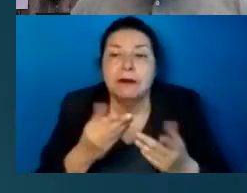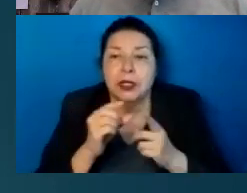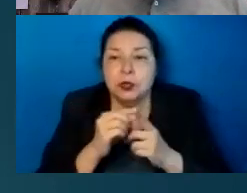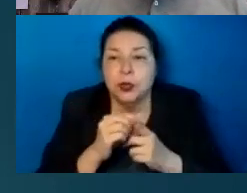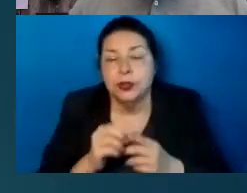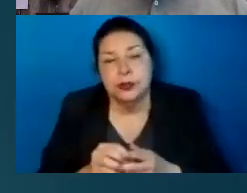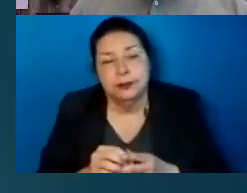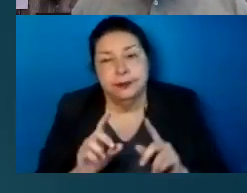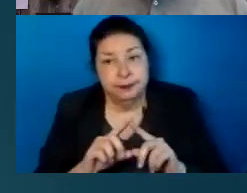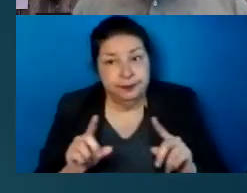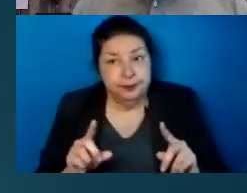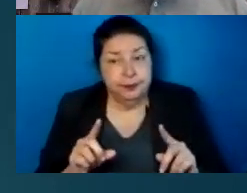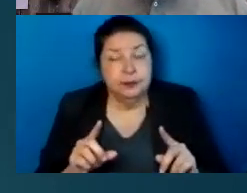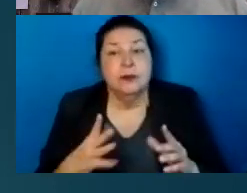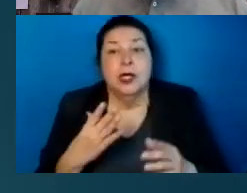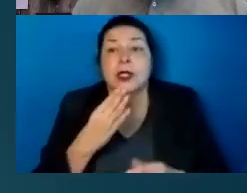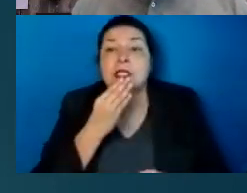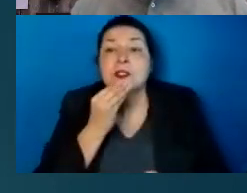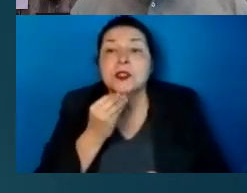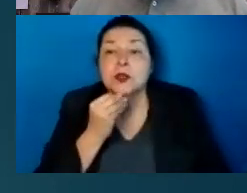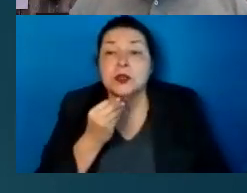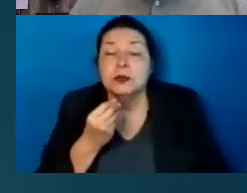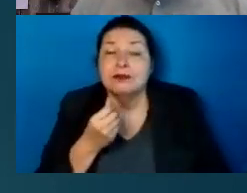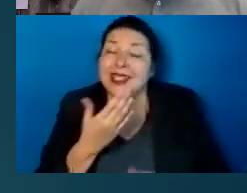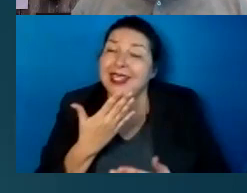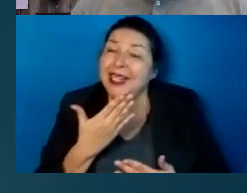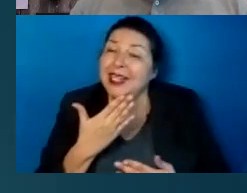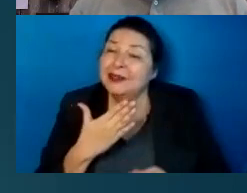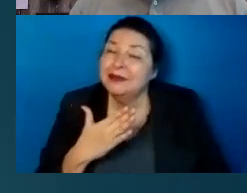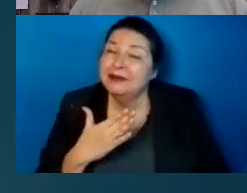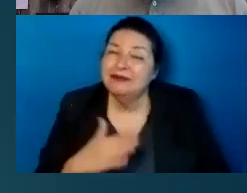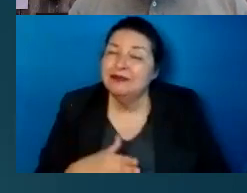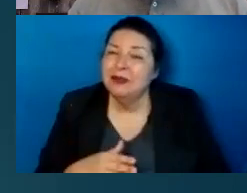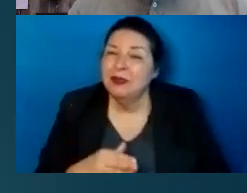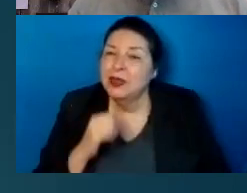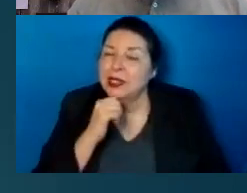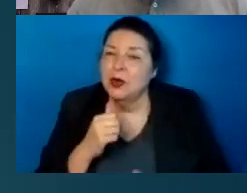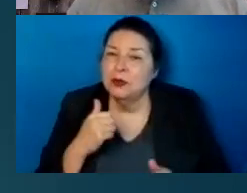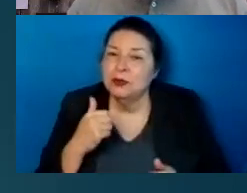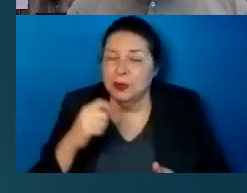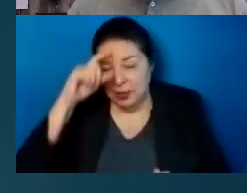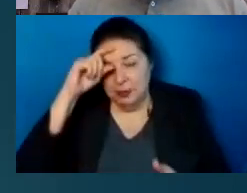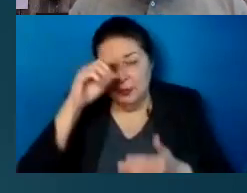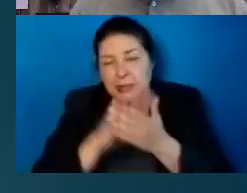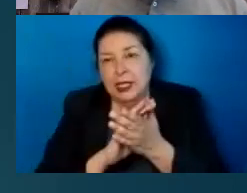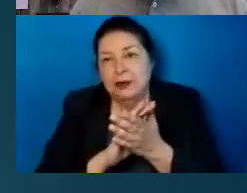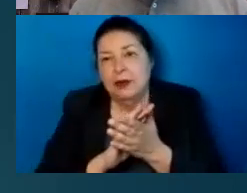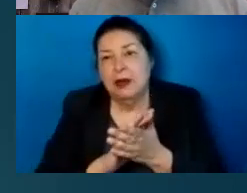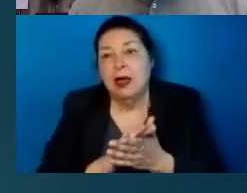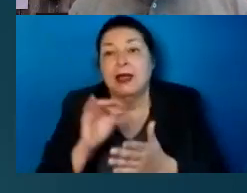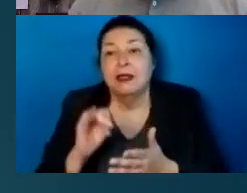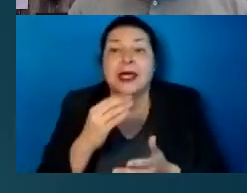But where the Jews have a stumbling block is that they don't believe that Jesus is